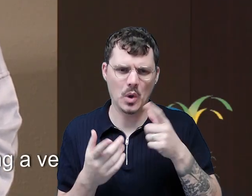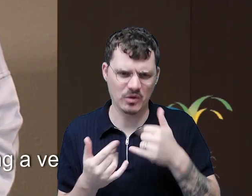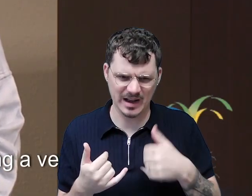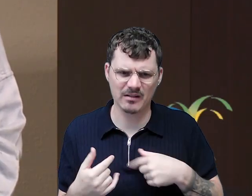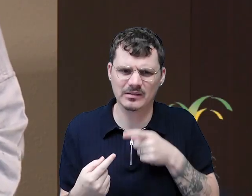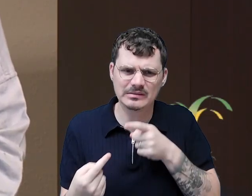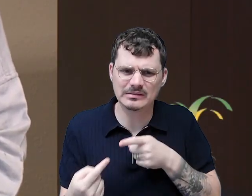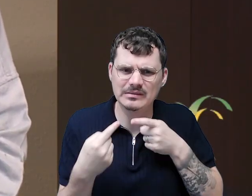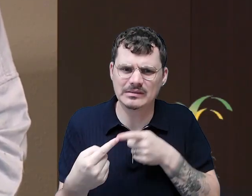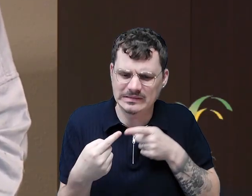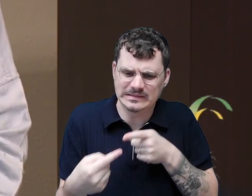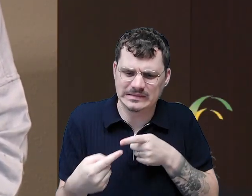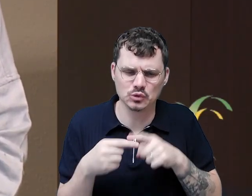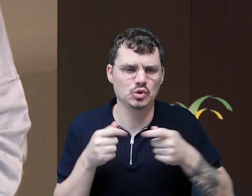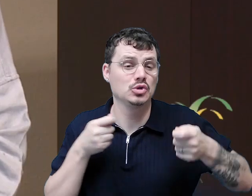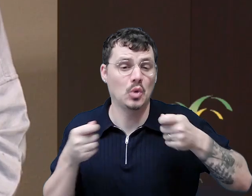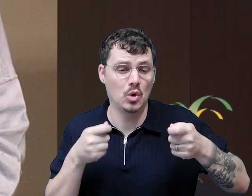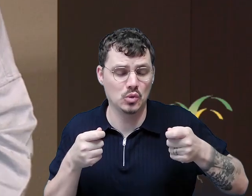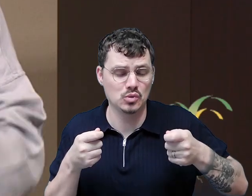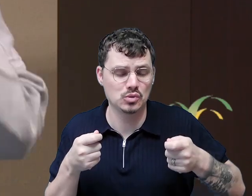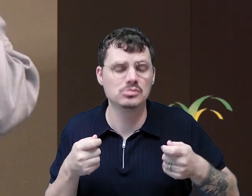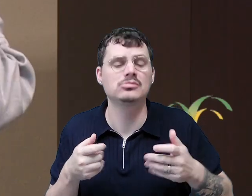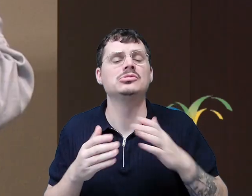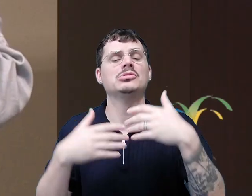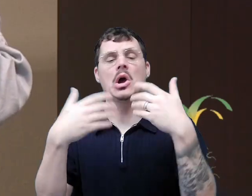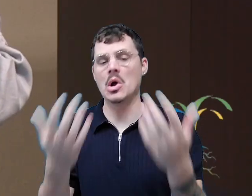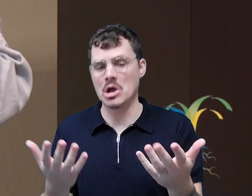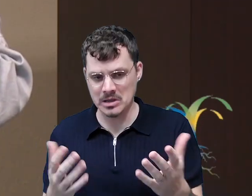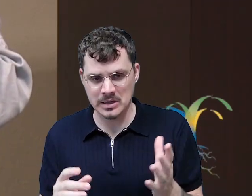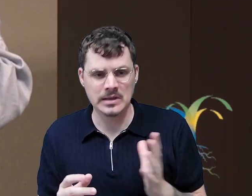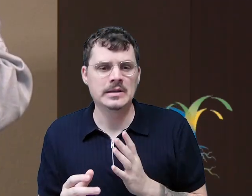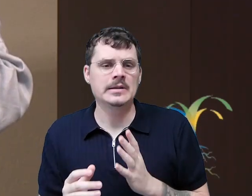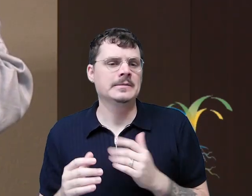who's having a very hard time keeping control. So